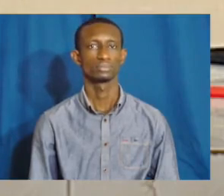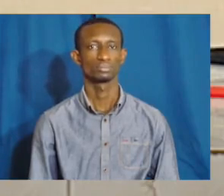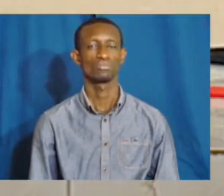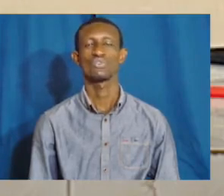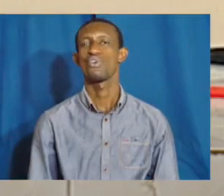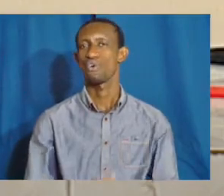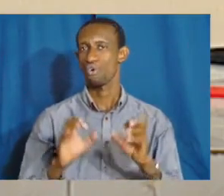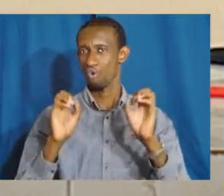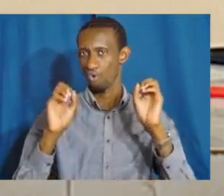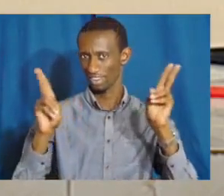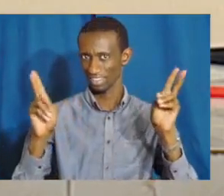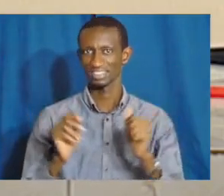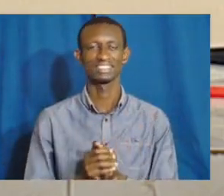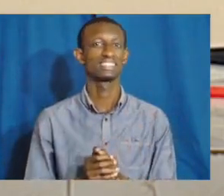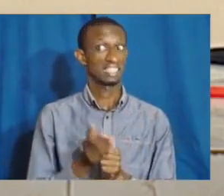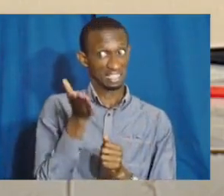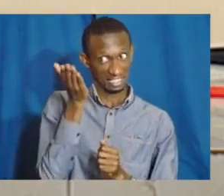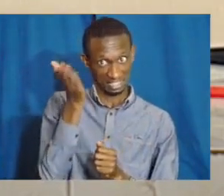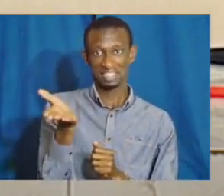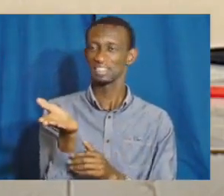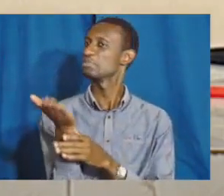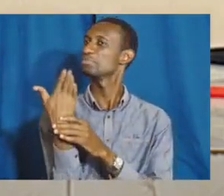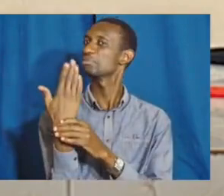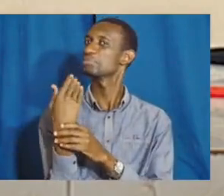Yes, this is the graph paper we are going to use.